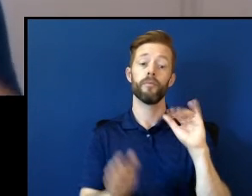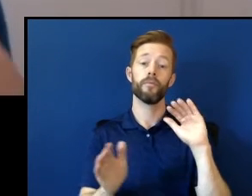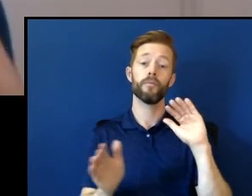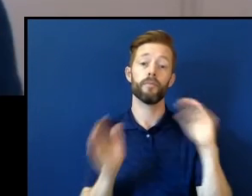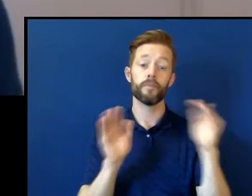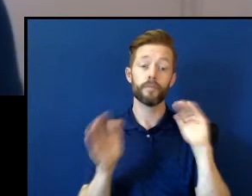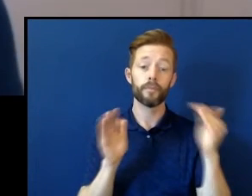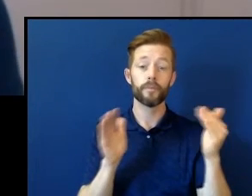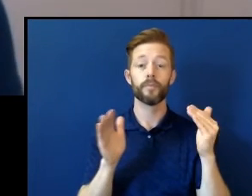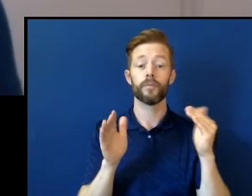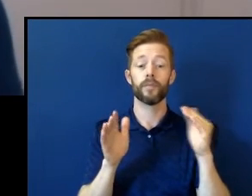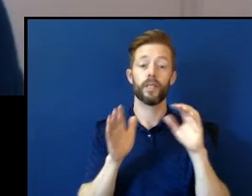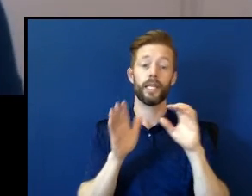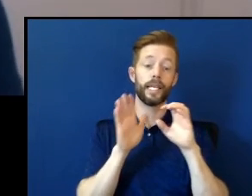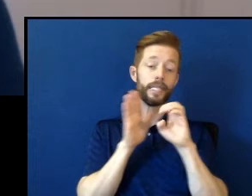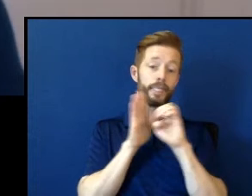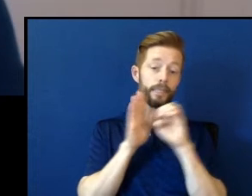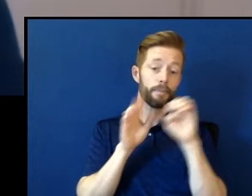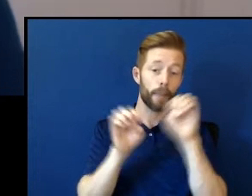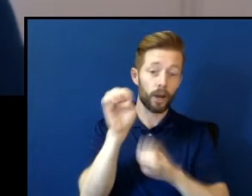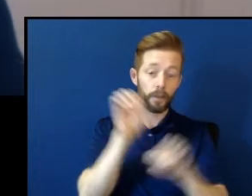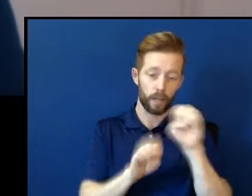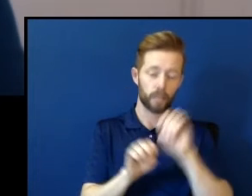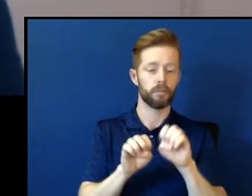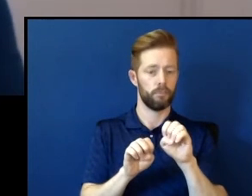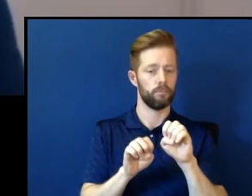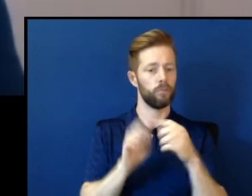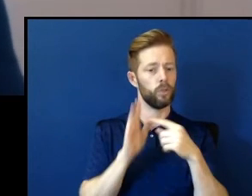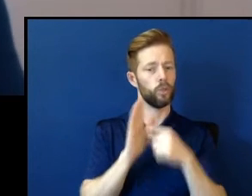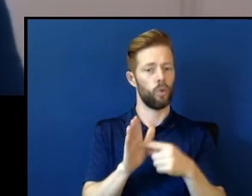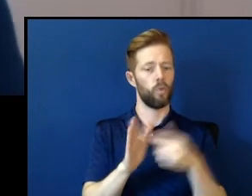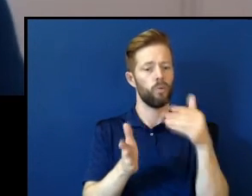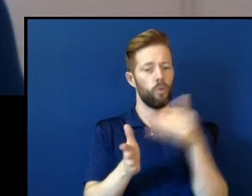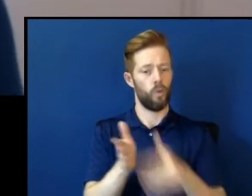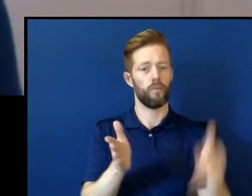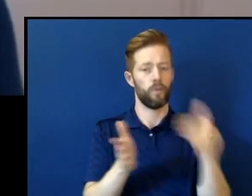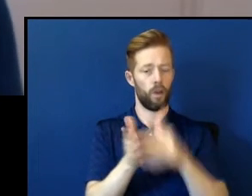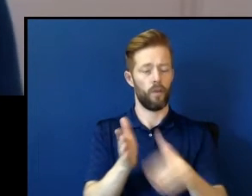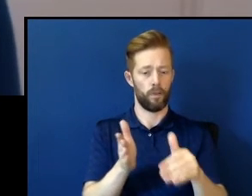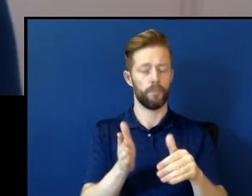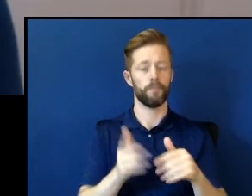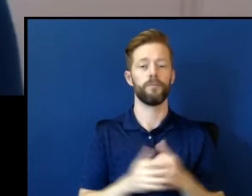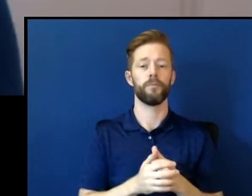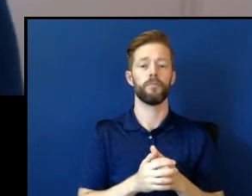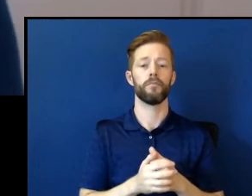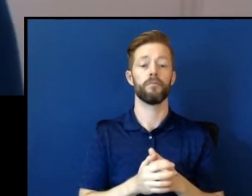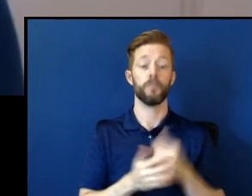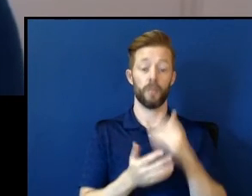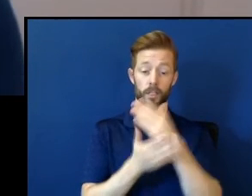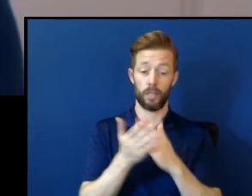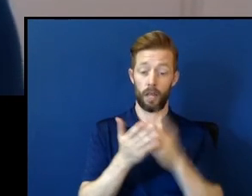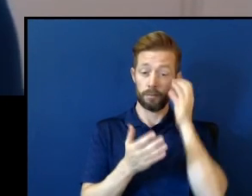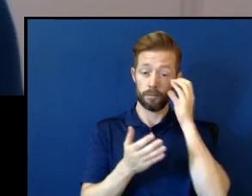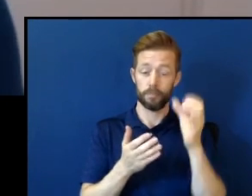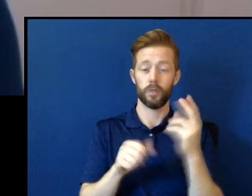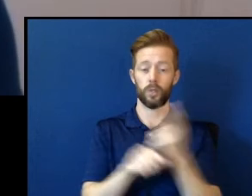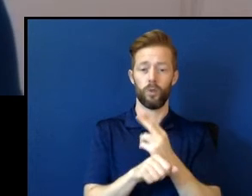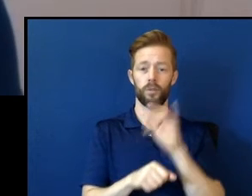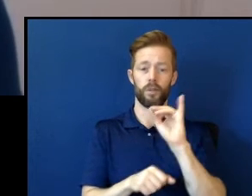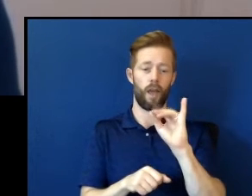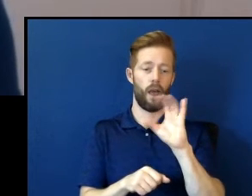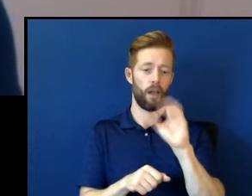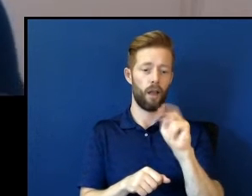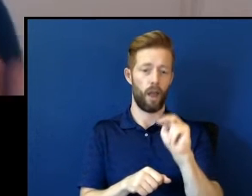or experiment were a lot of the words that we kept sort of showing. We did use icons for some of